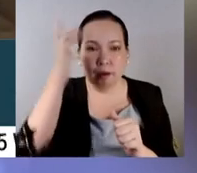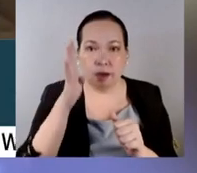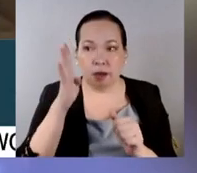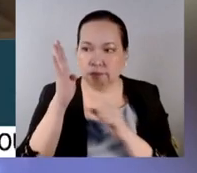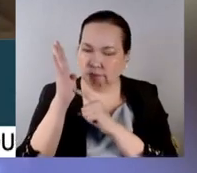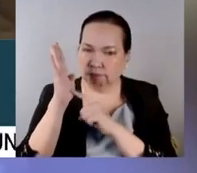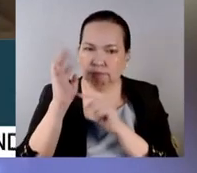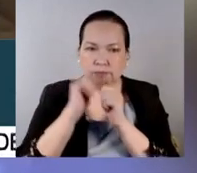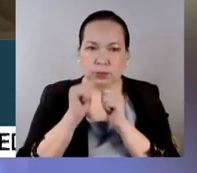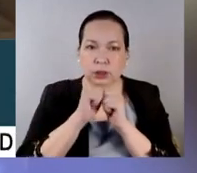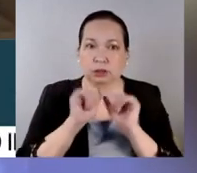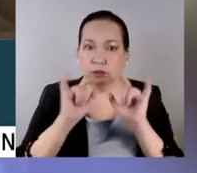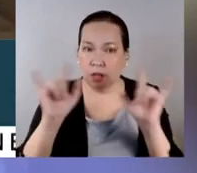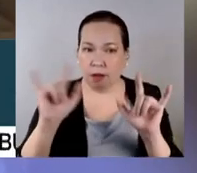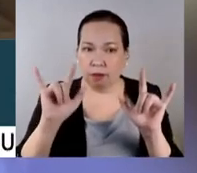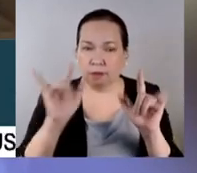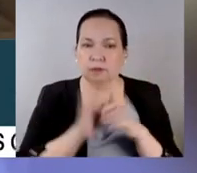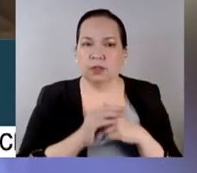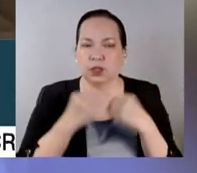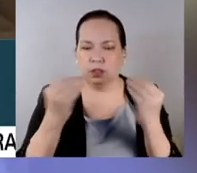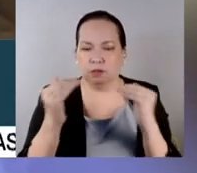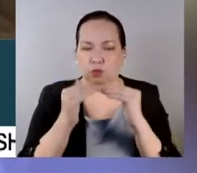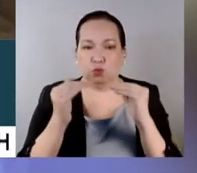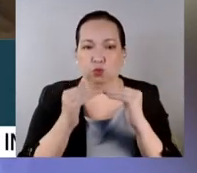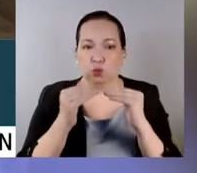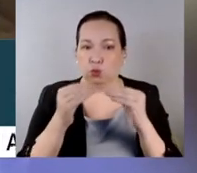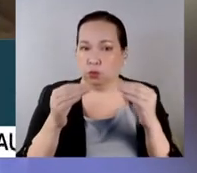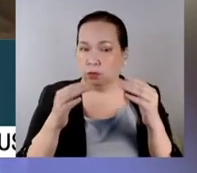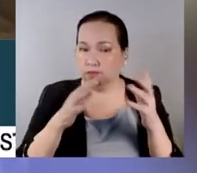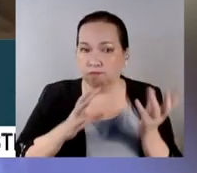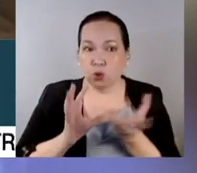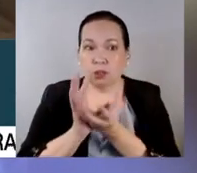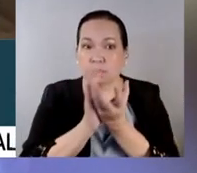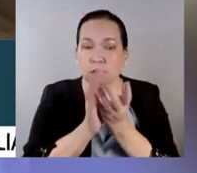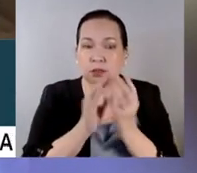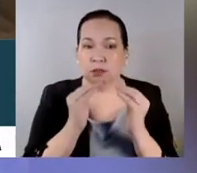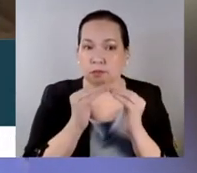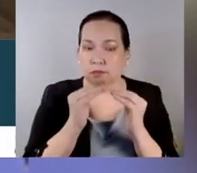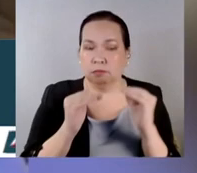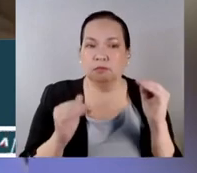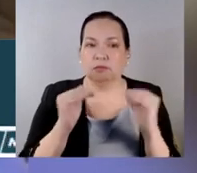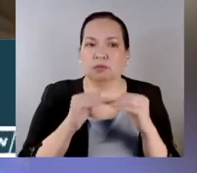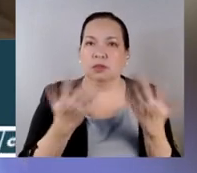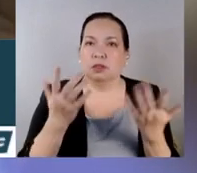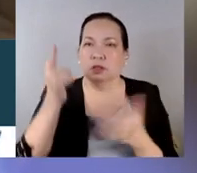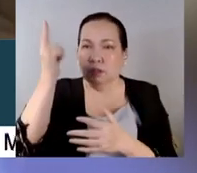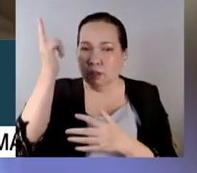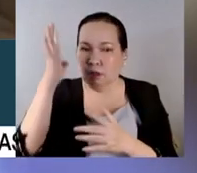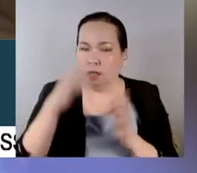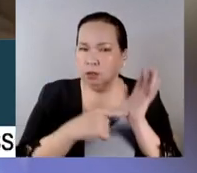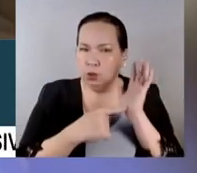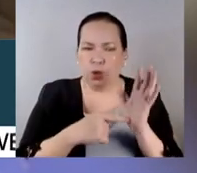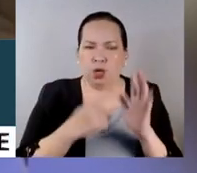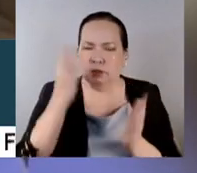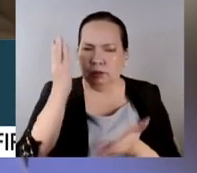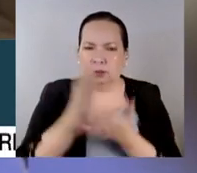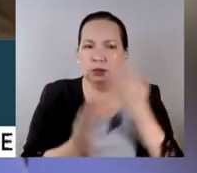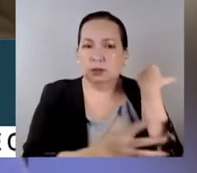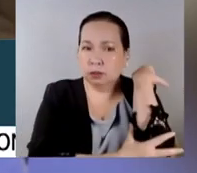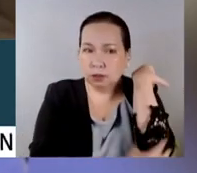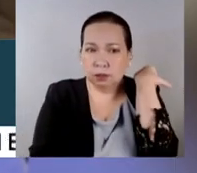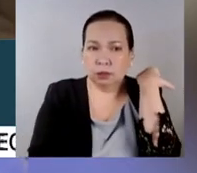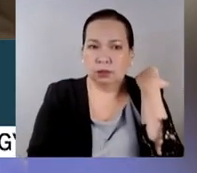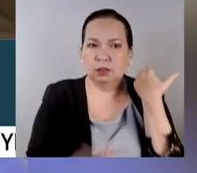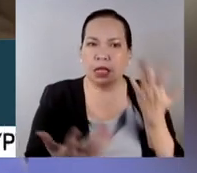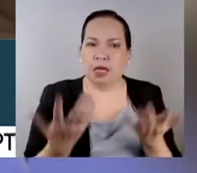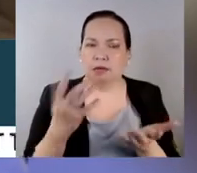God that stands for social justice, a God that stands for an end to poverty and economic